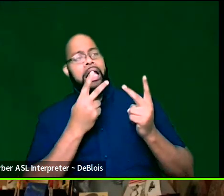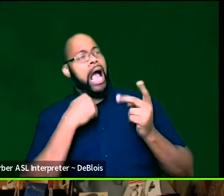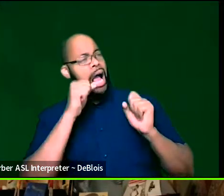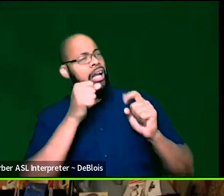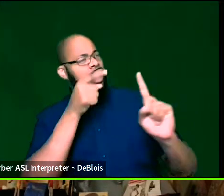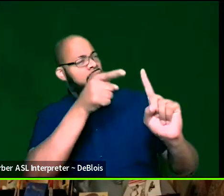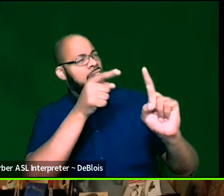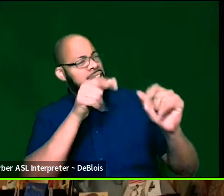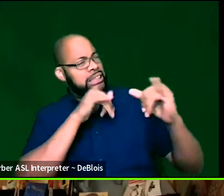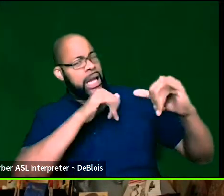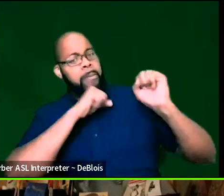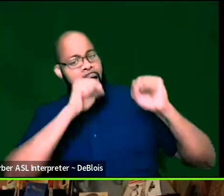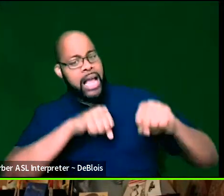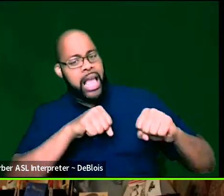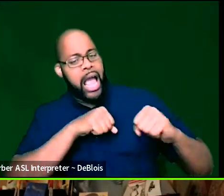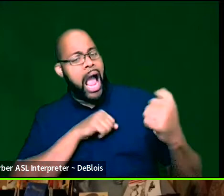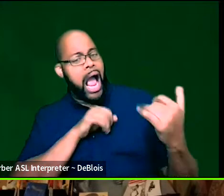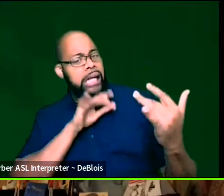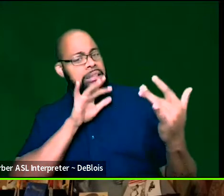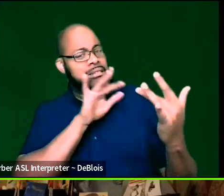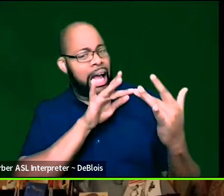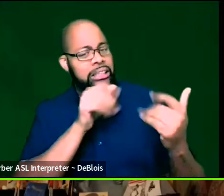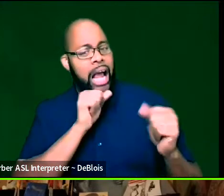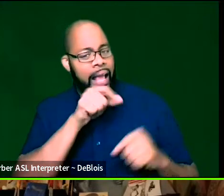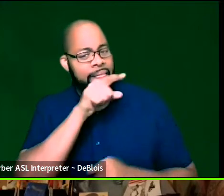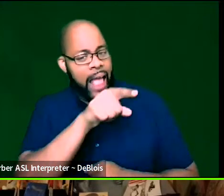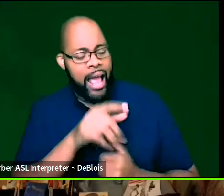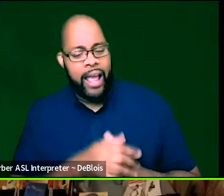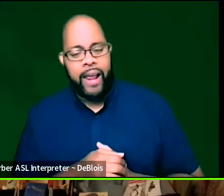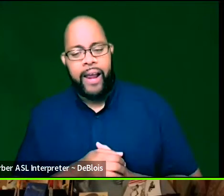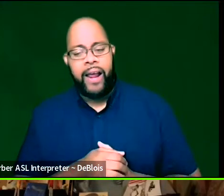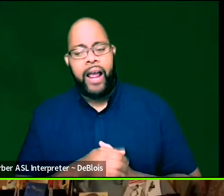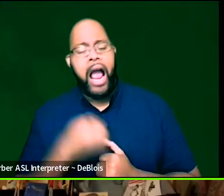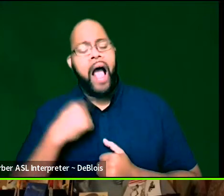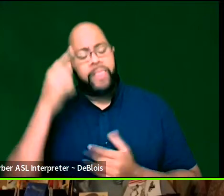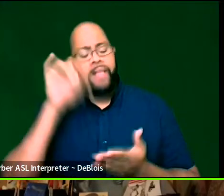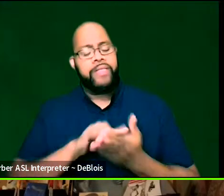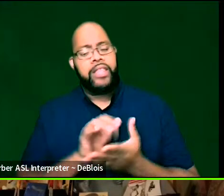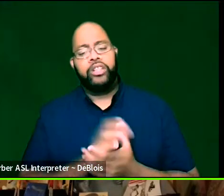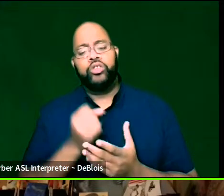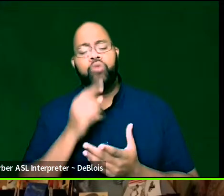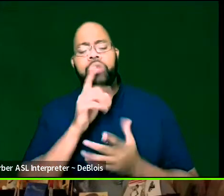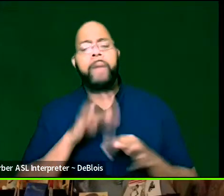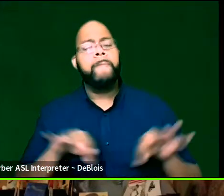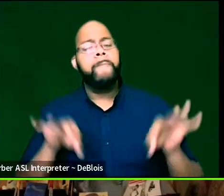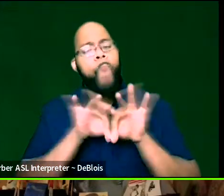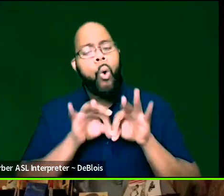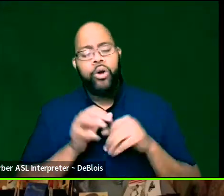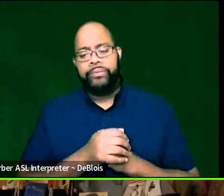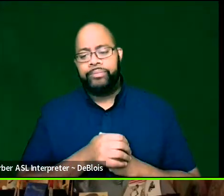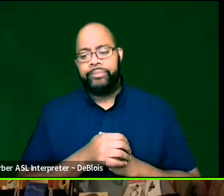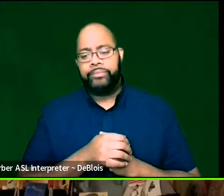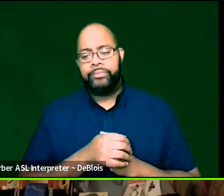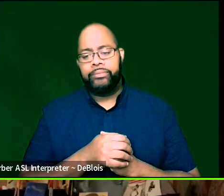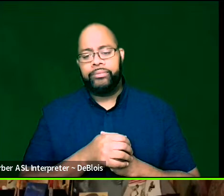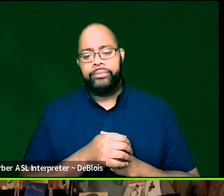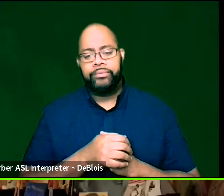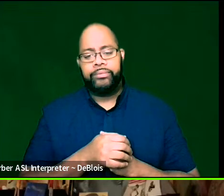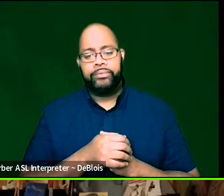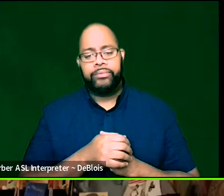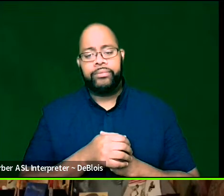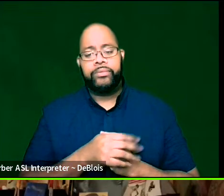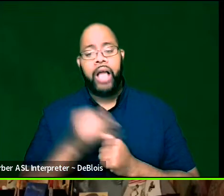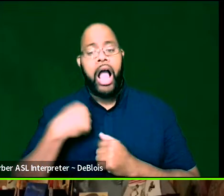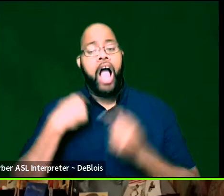get there, I can reach out, I can touch. I just think it's just so important. And what